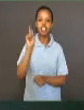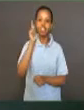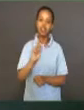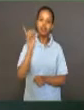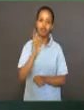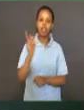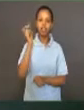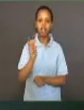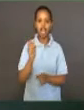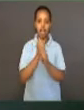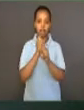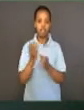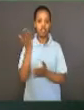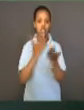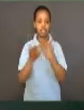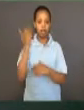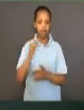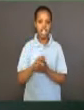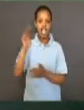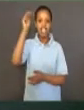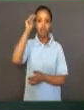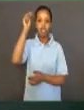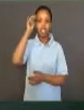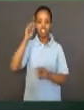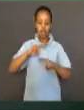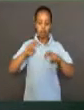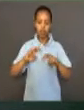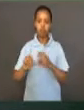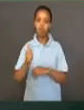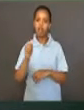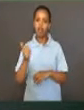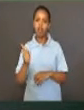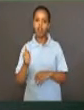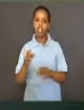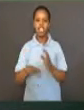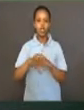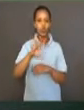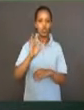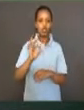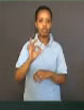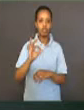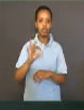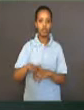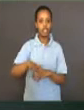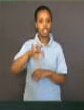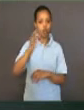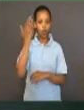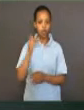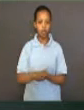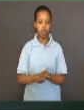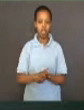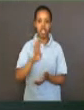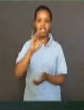Since Miller's experiment, there have been other findings made about